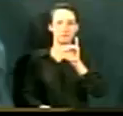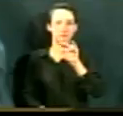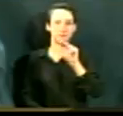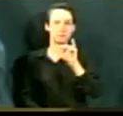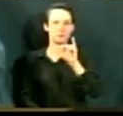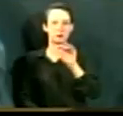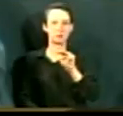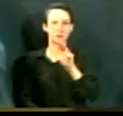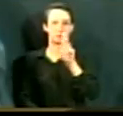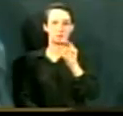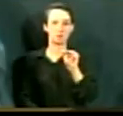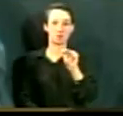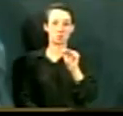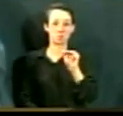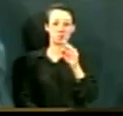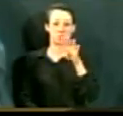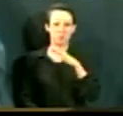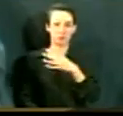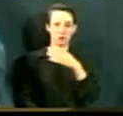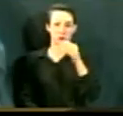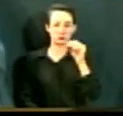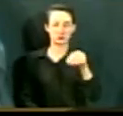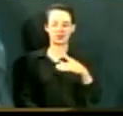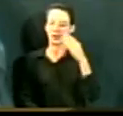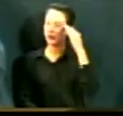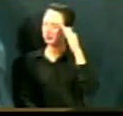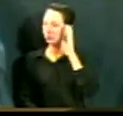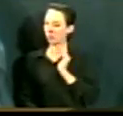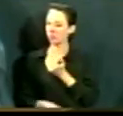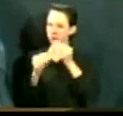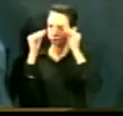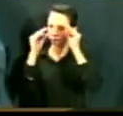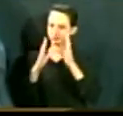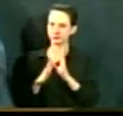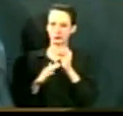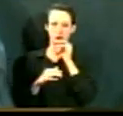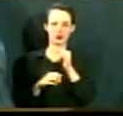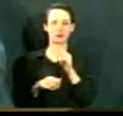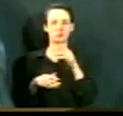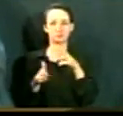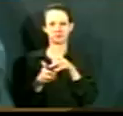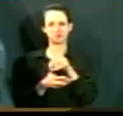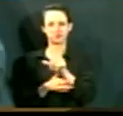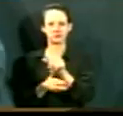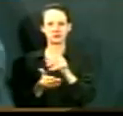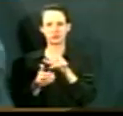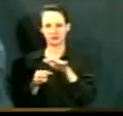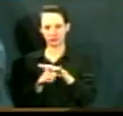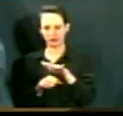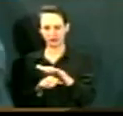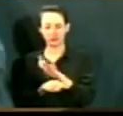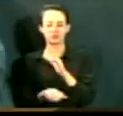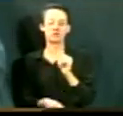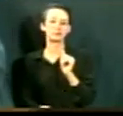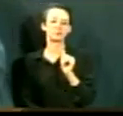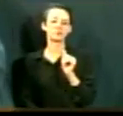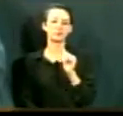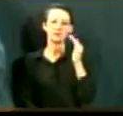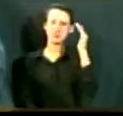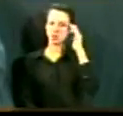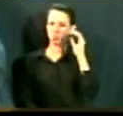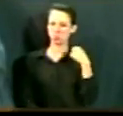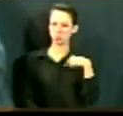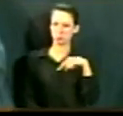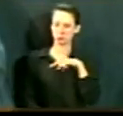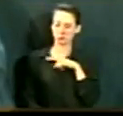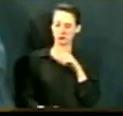our teachers are underpaid. I've been here since 2010. We've been trying, and I know we compete with a lot of city schools